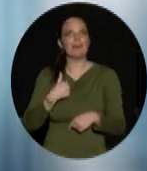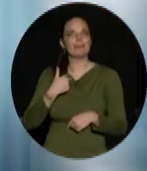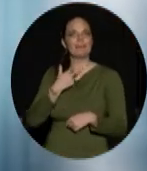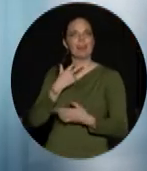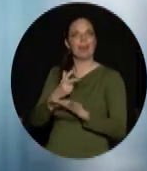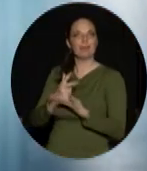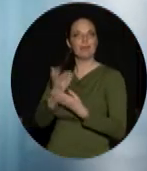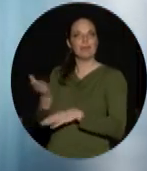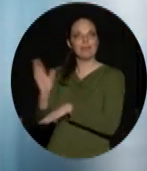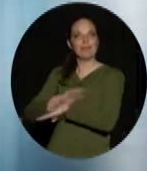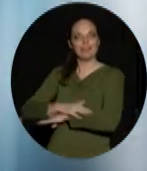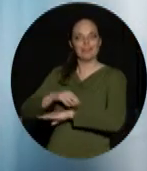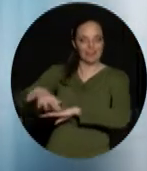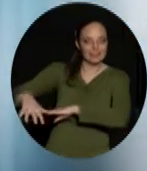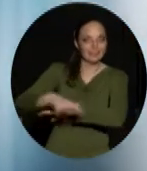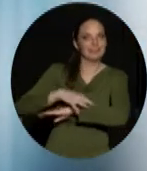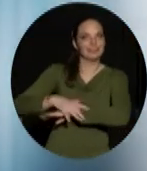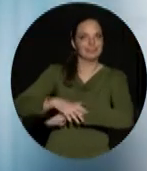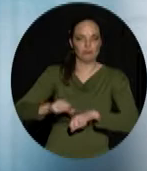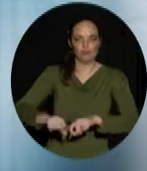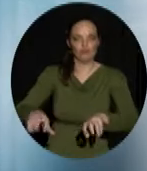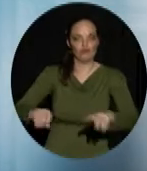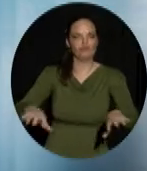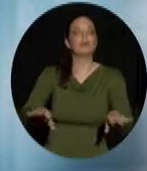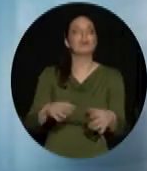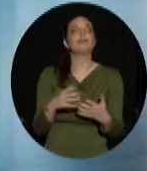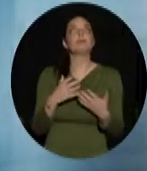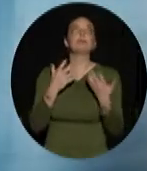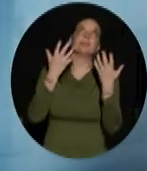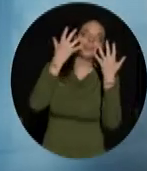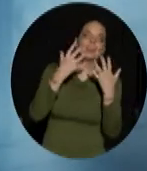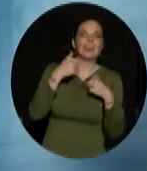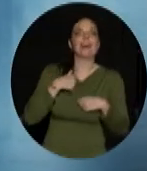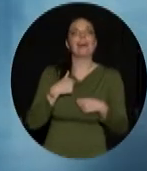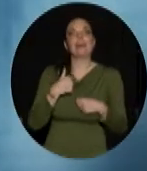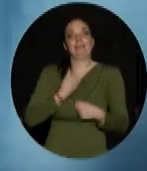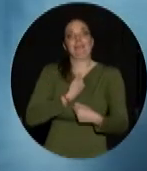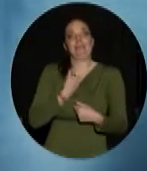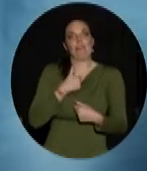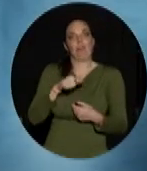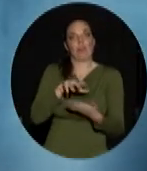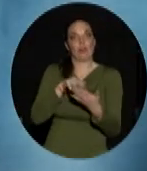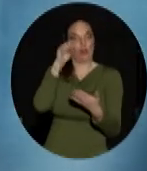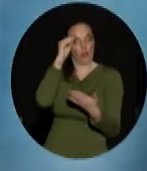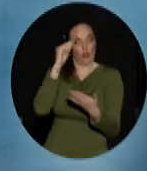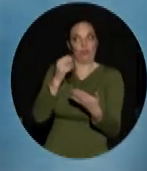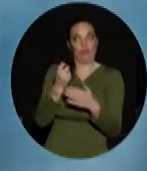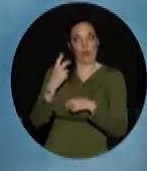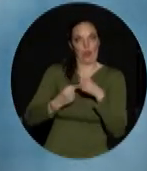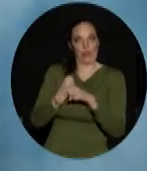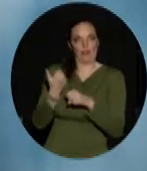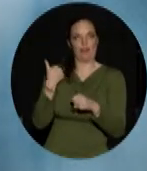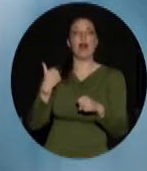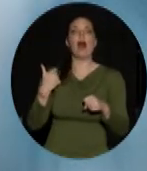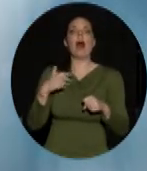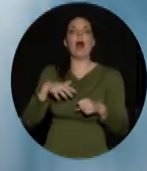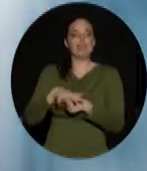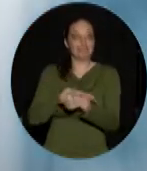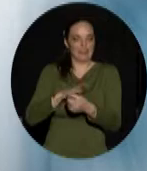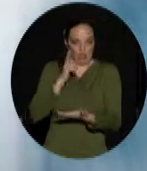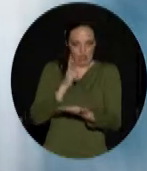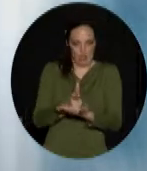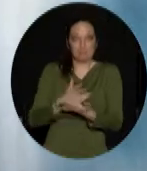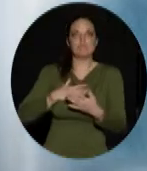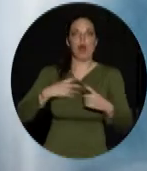that I learned kind of I unfortunately had to learn a couple years ago was I was in an area where my wheels were spinning on the ice and I couldn't